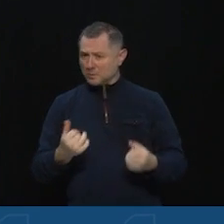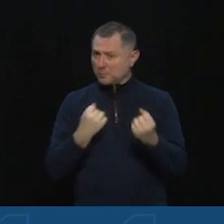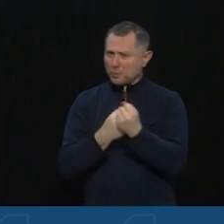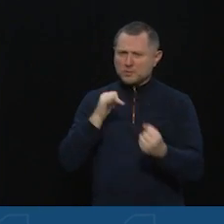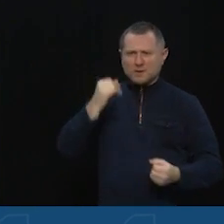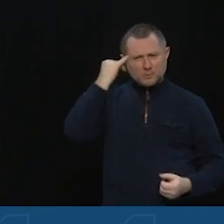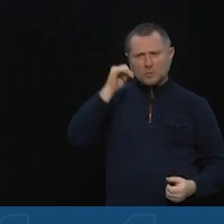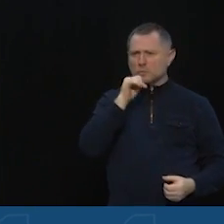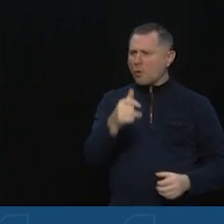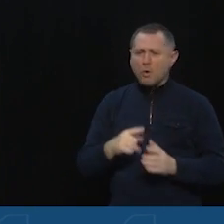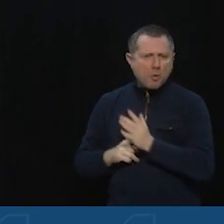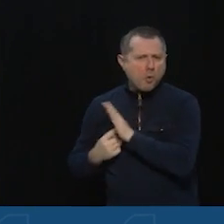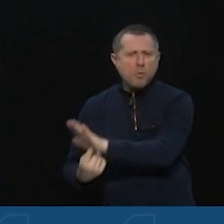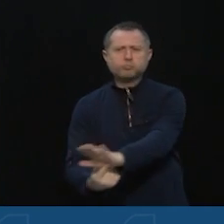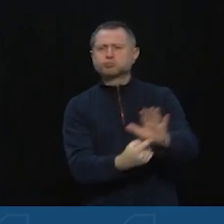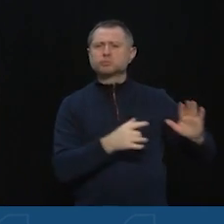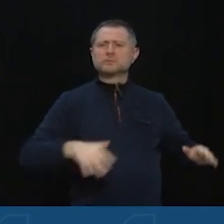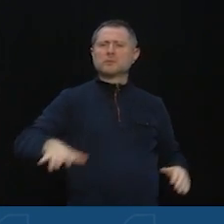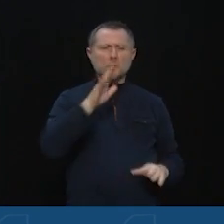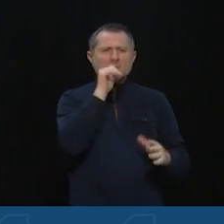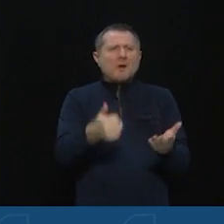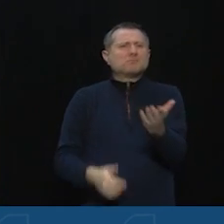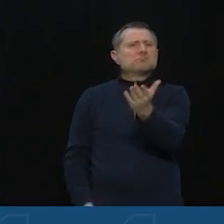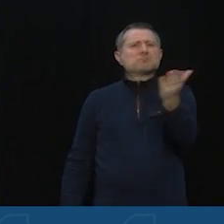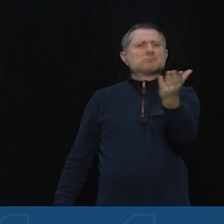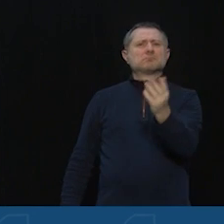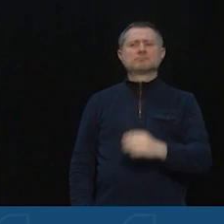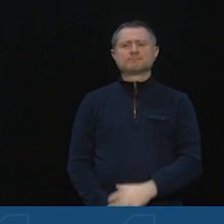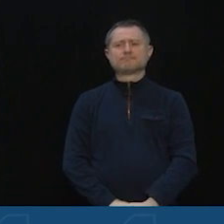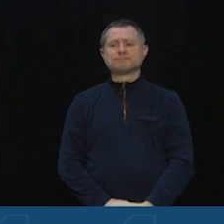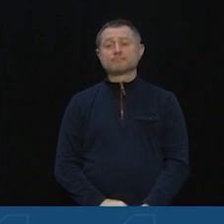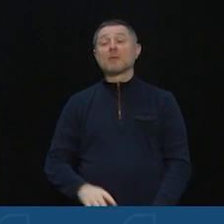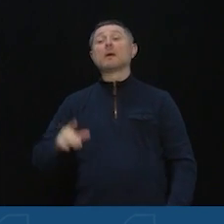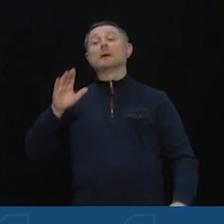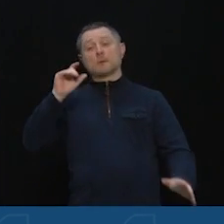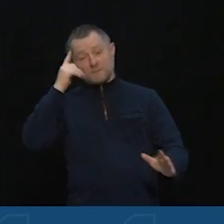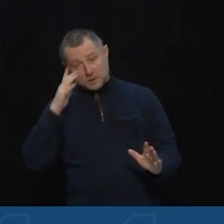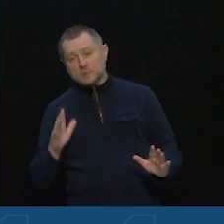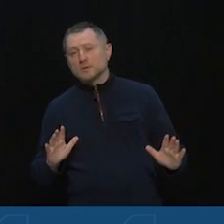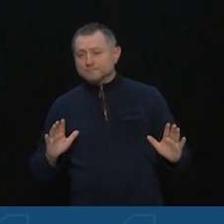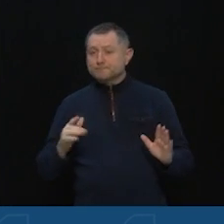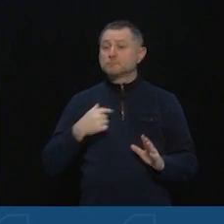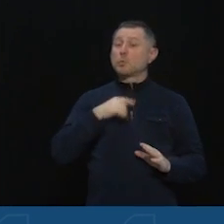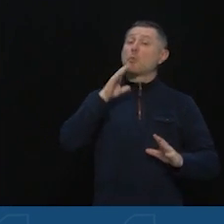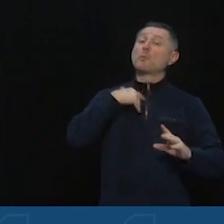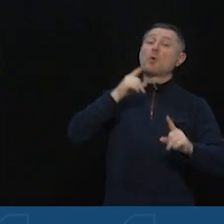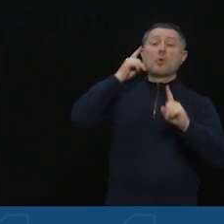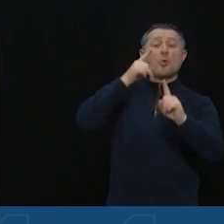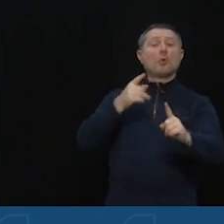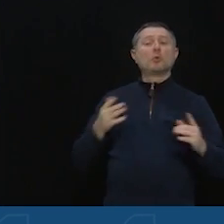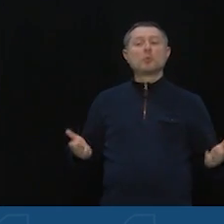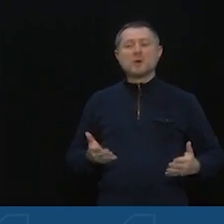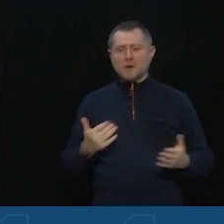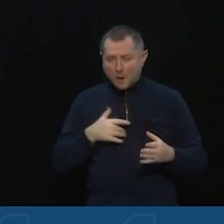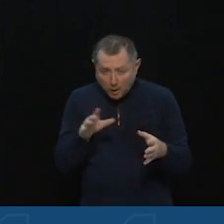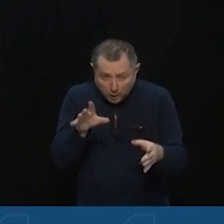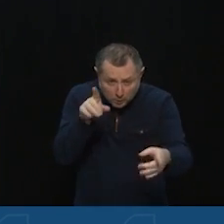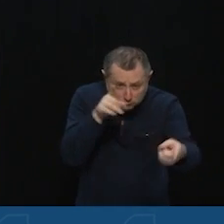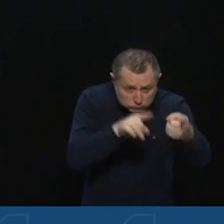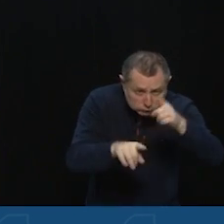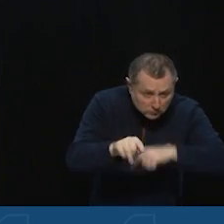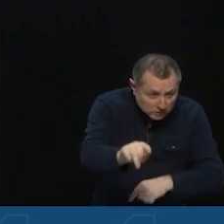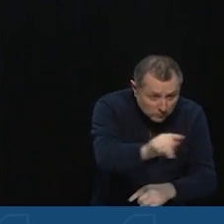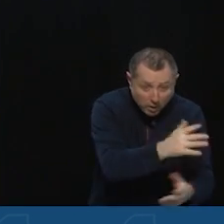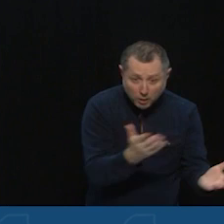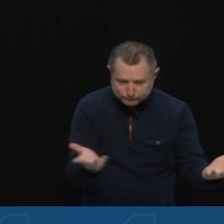let everybody know about it and consider them in public? It's also about building consensus. And maybe this is not